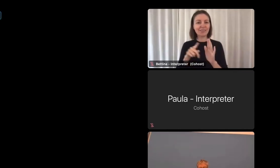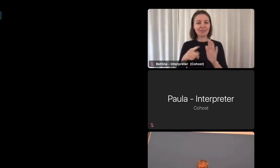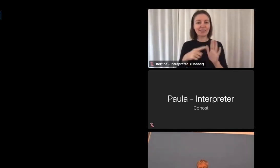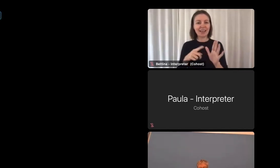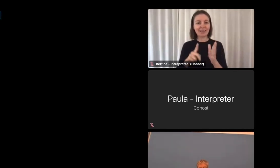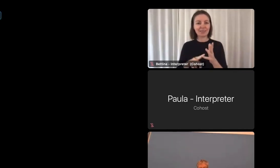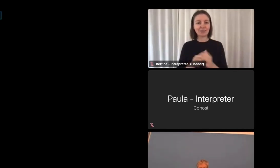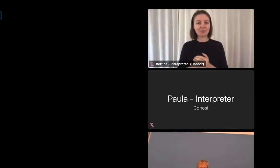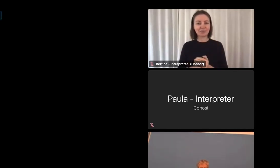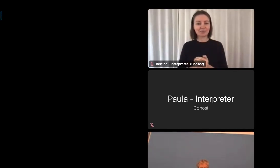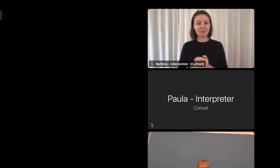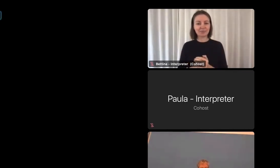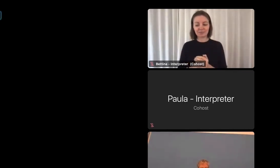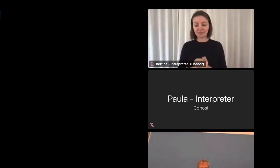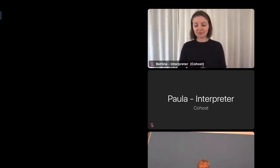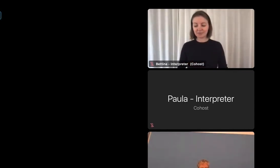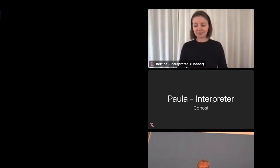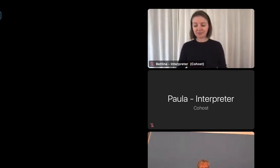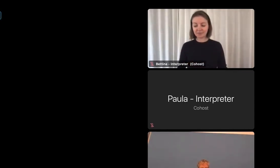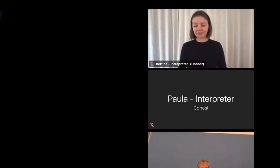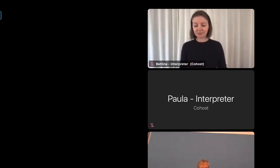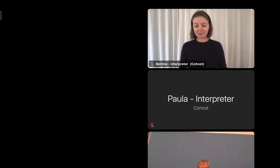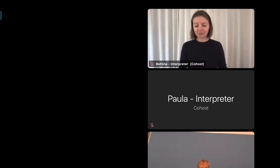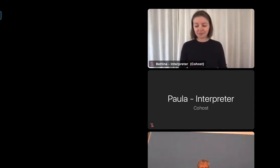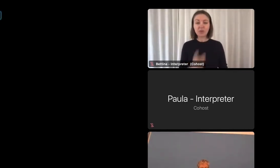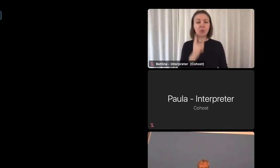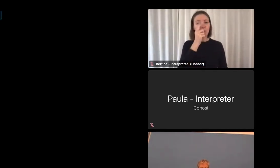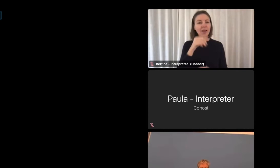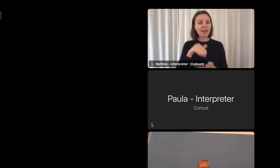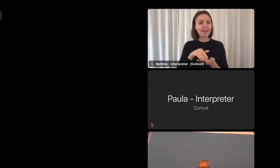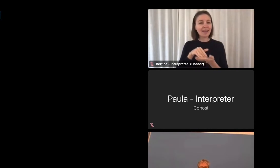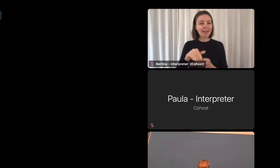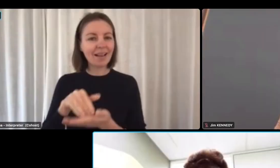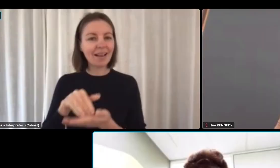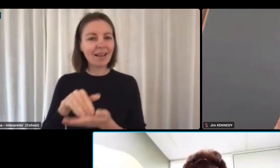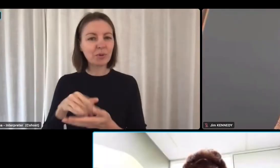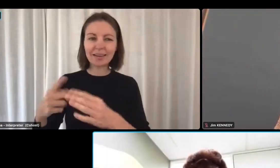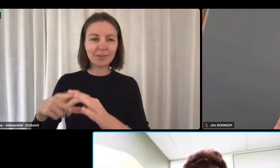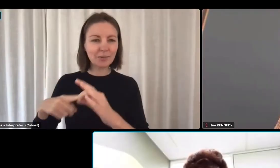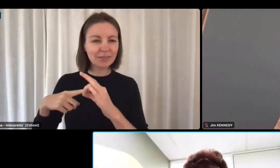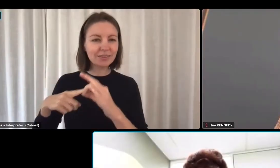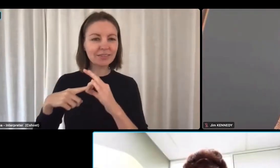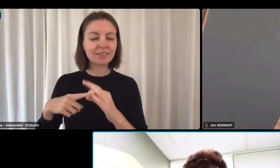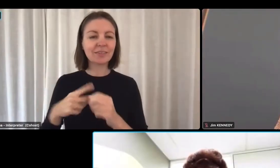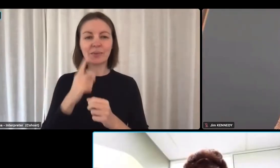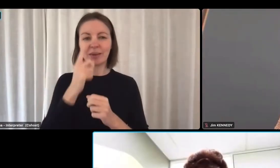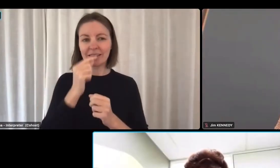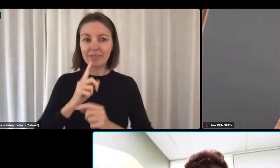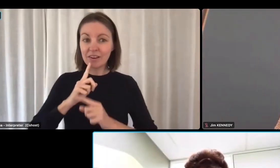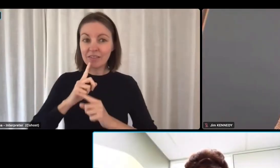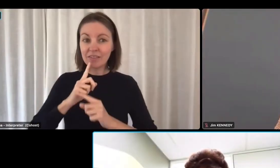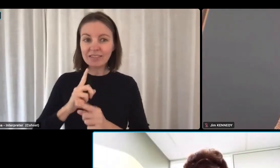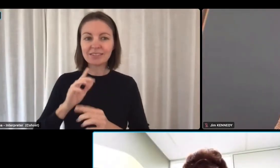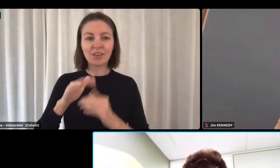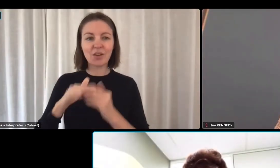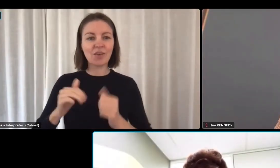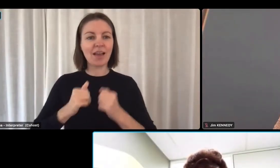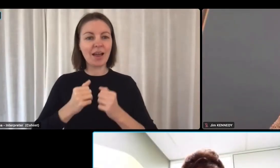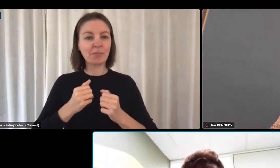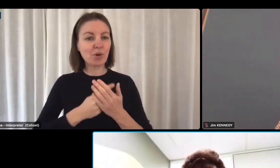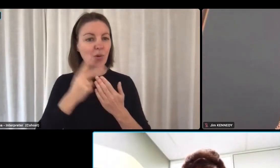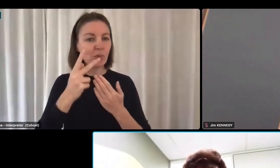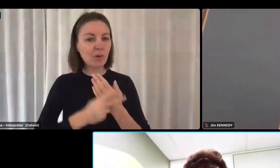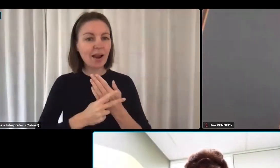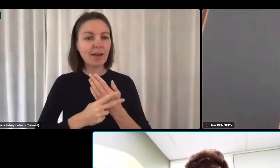we can always also help you with employment queries and advice to our programs and employment